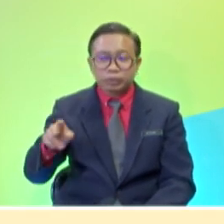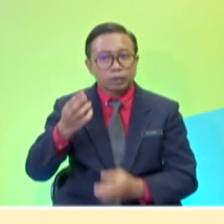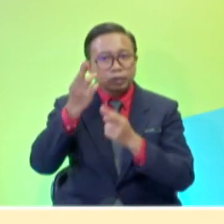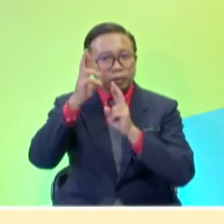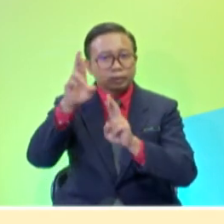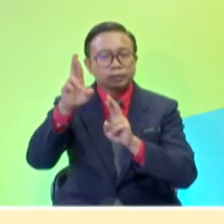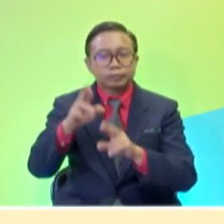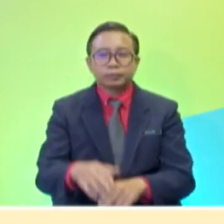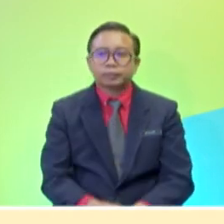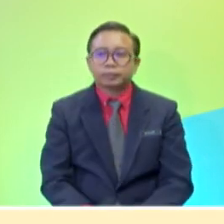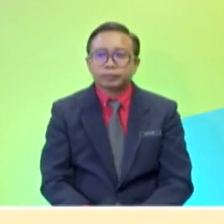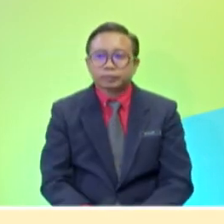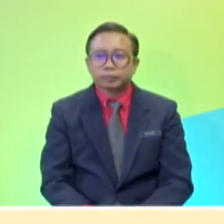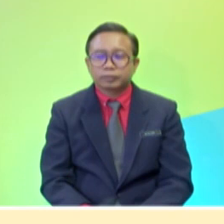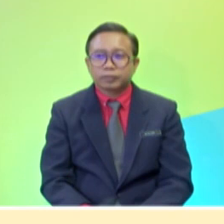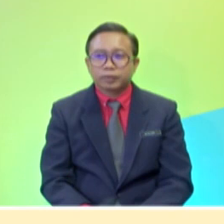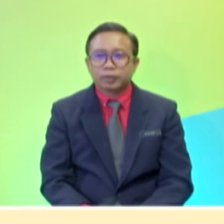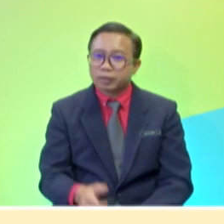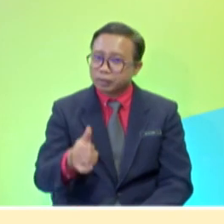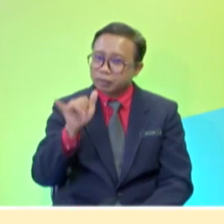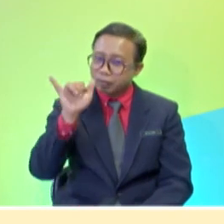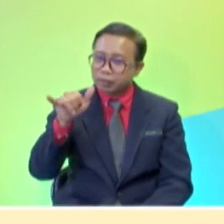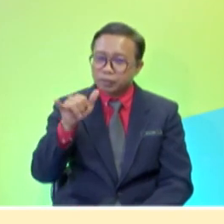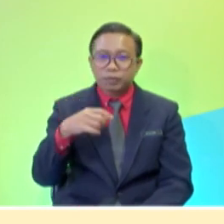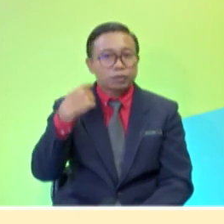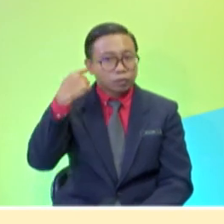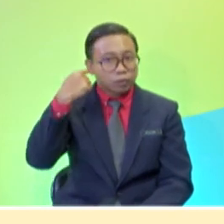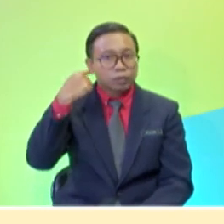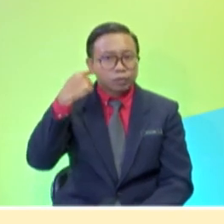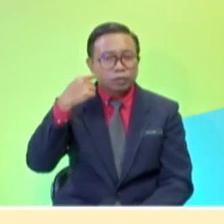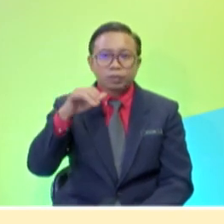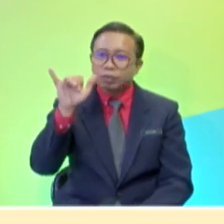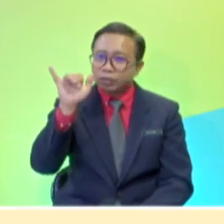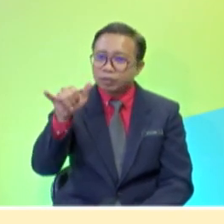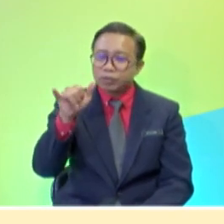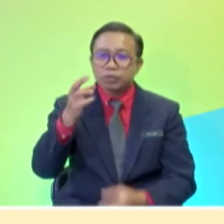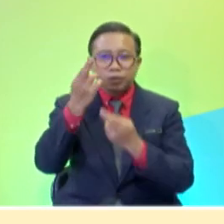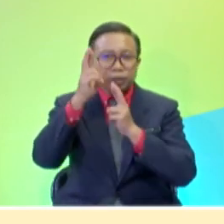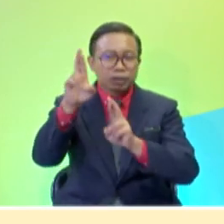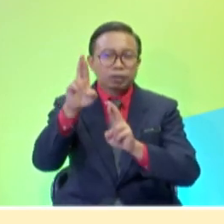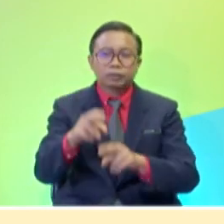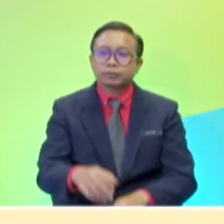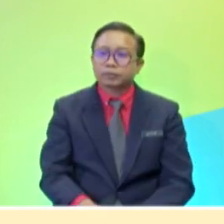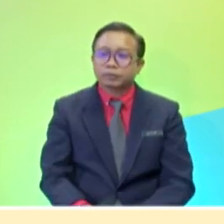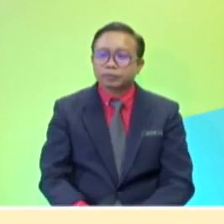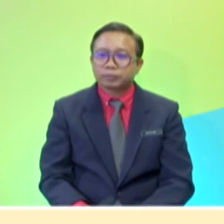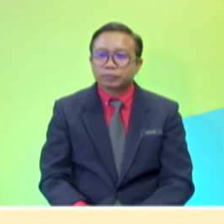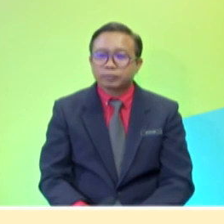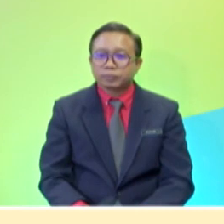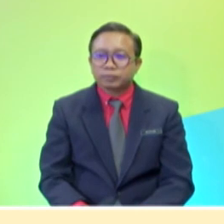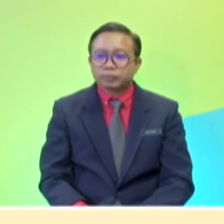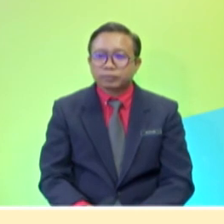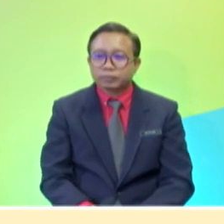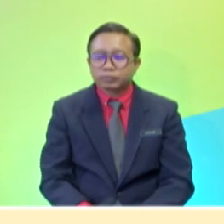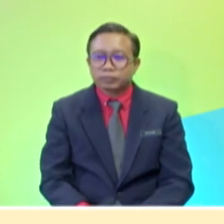ready? I don't know. I think they look. Oh yes, They are. They are nodding their heads. They have been waiting for Super us. Awesome.